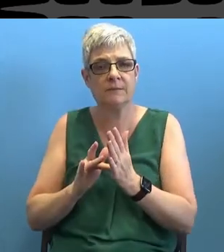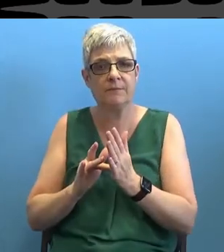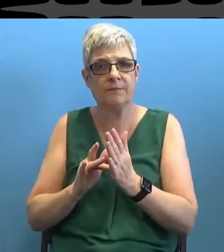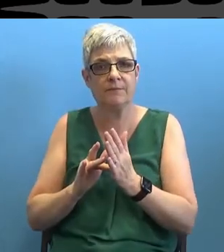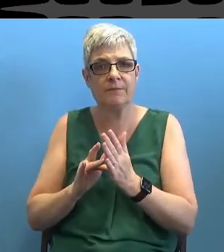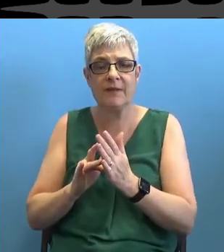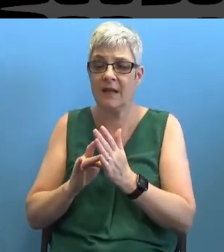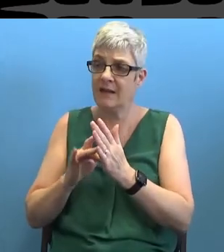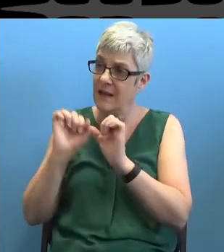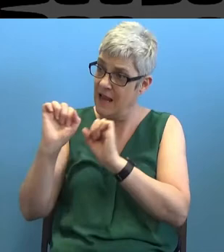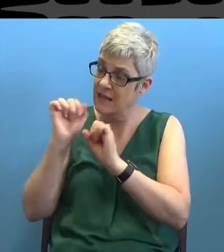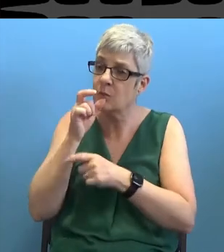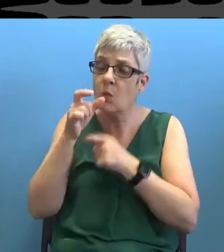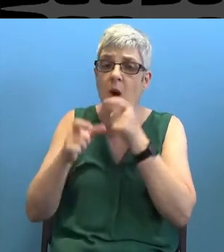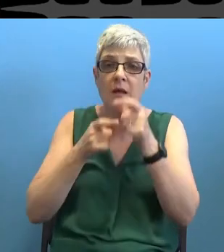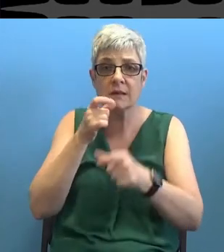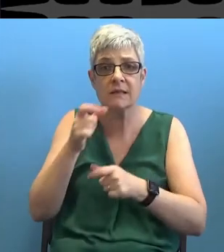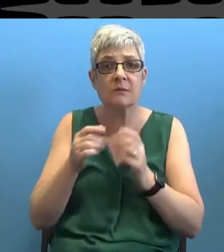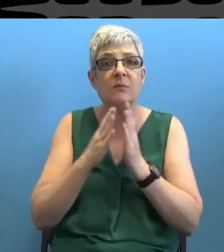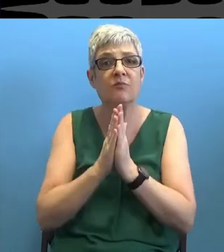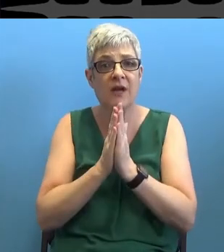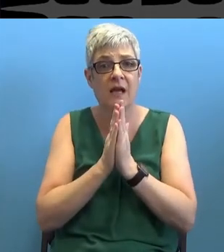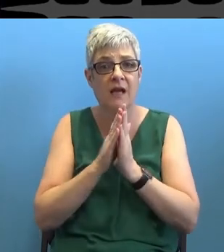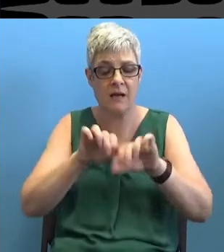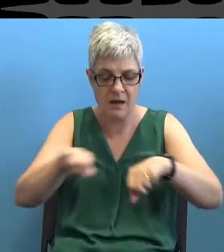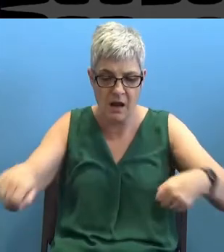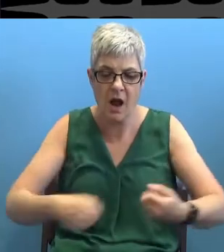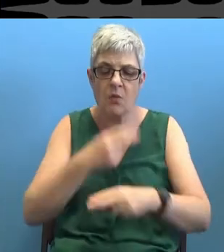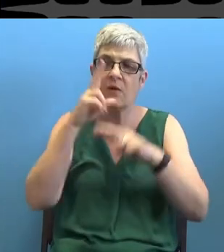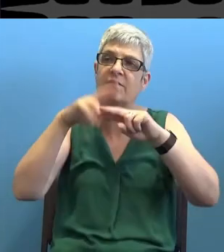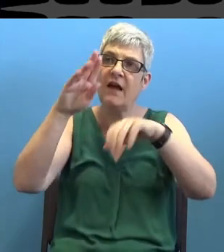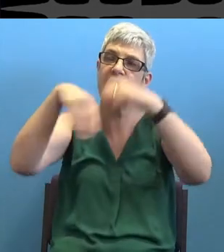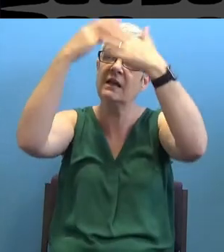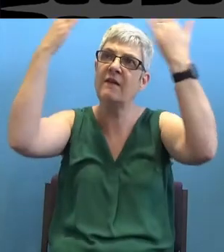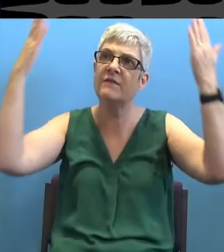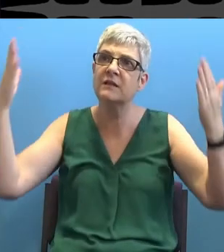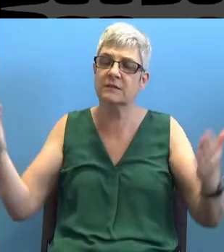in whose words we pray. Our Father in heaven,